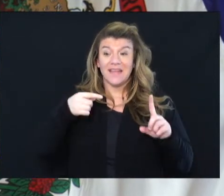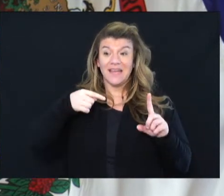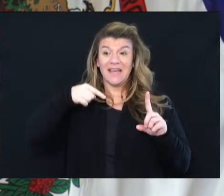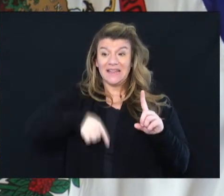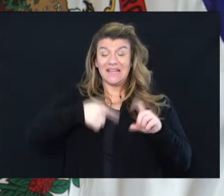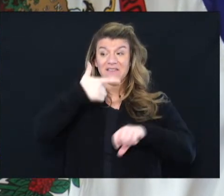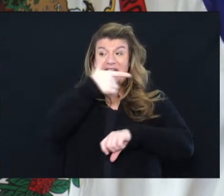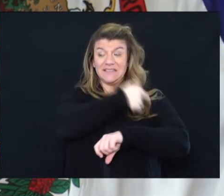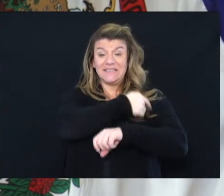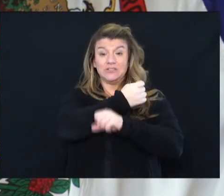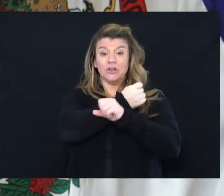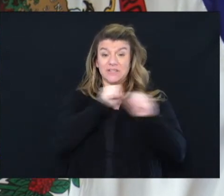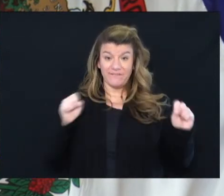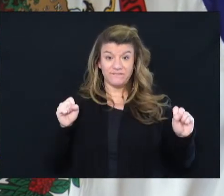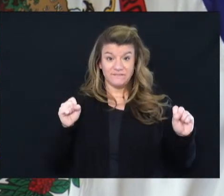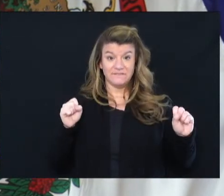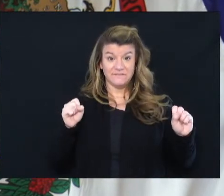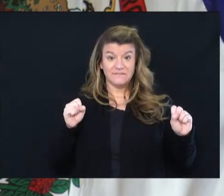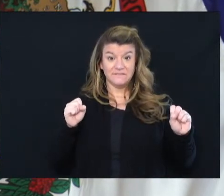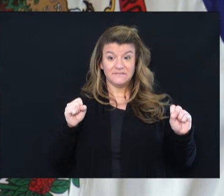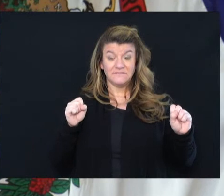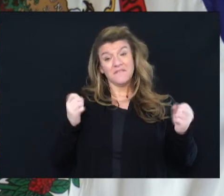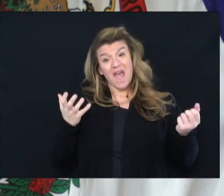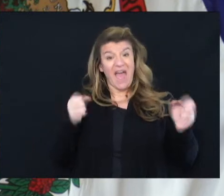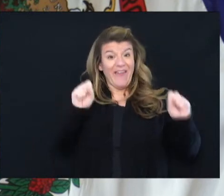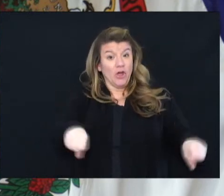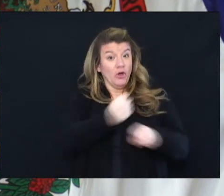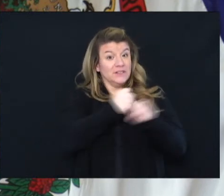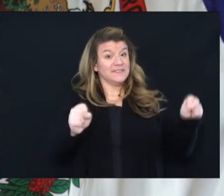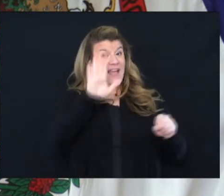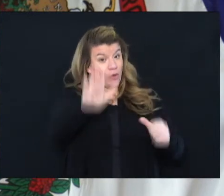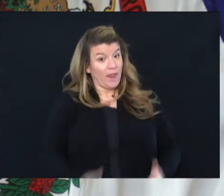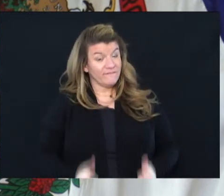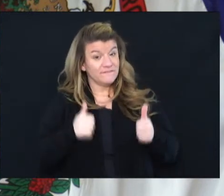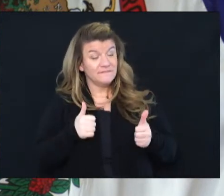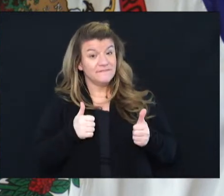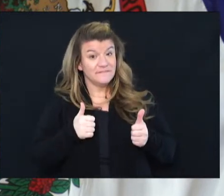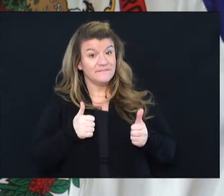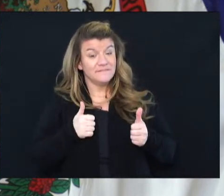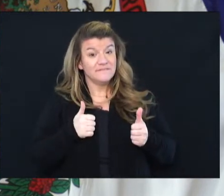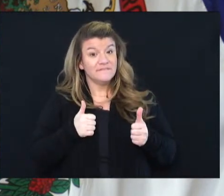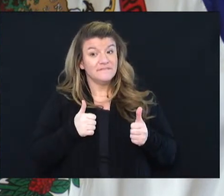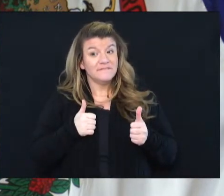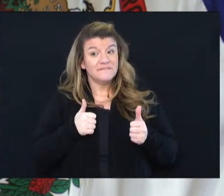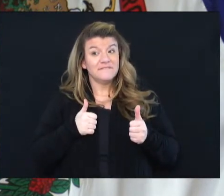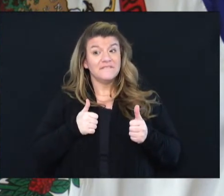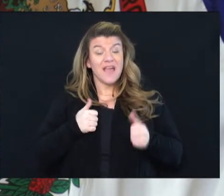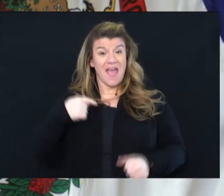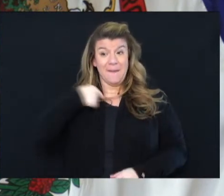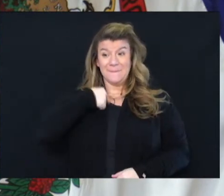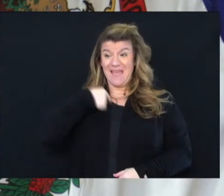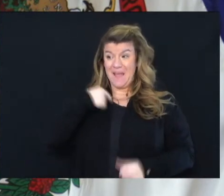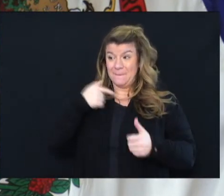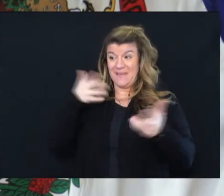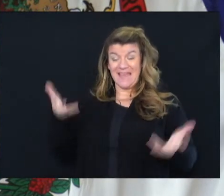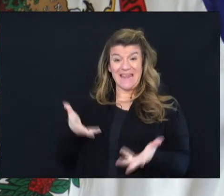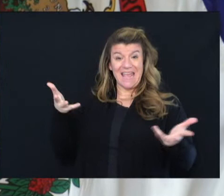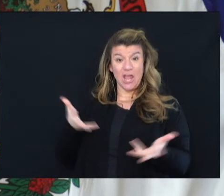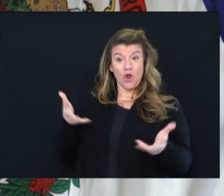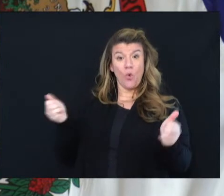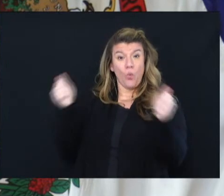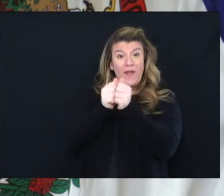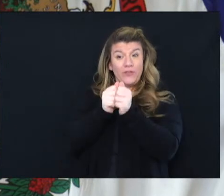are safe and they could very well save your life. And me being here talking to you right now may